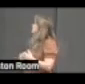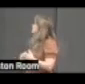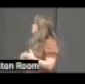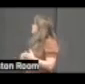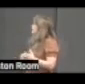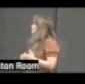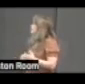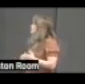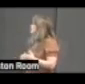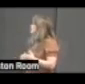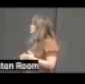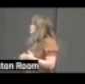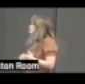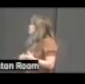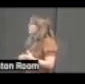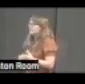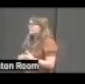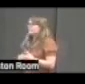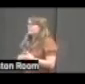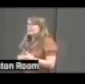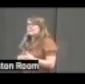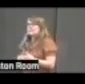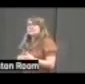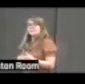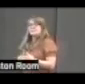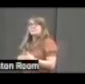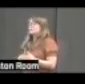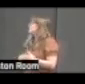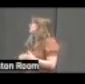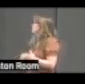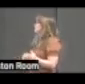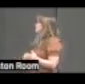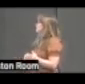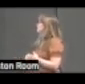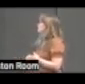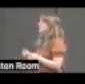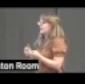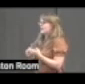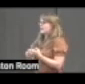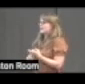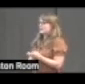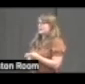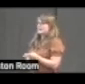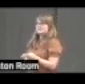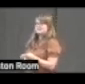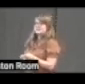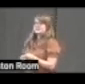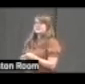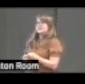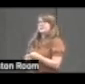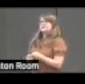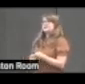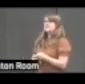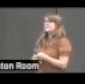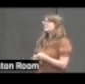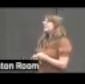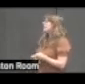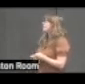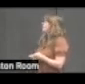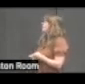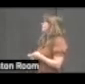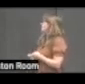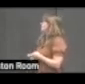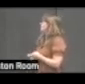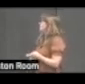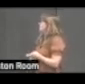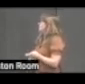better. So the reason we're having a problem, I believe, is that about 10 years ago, we